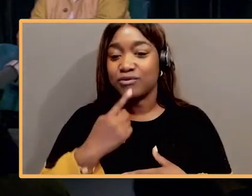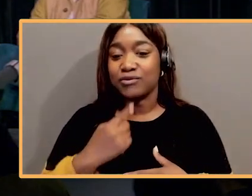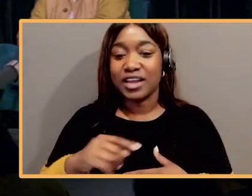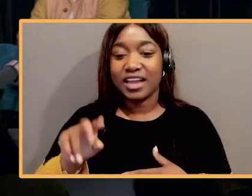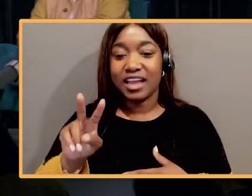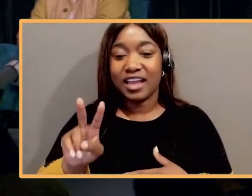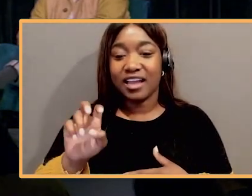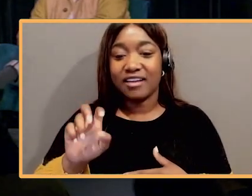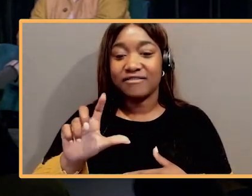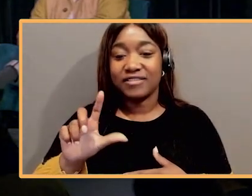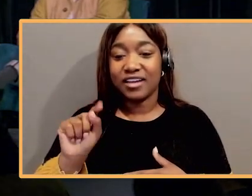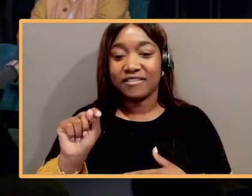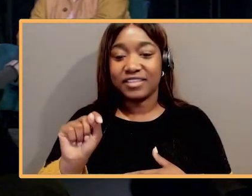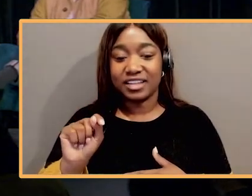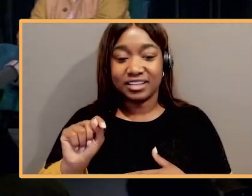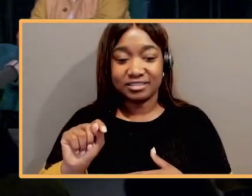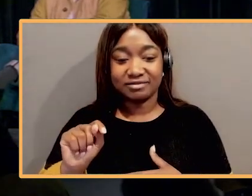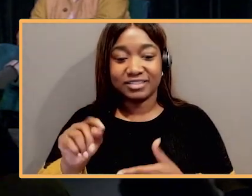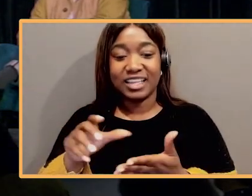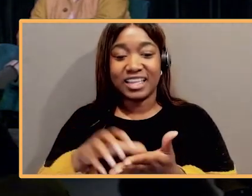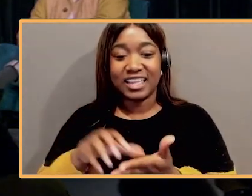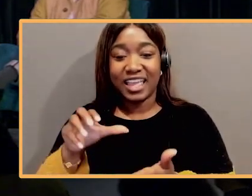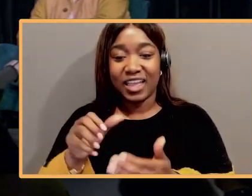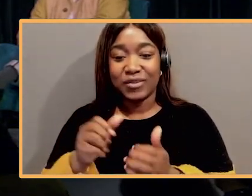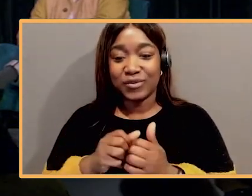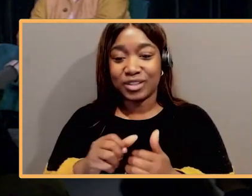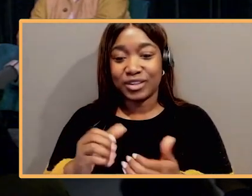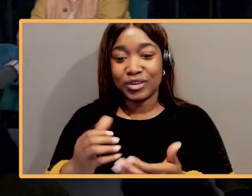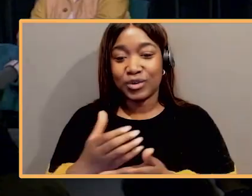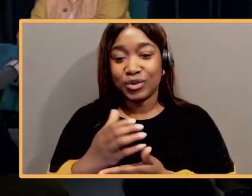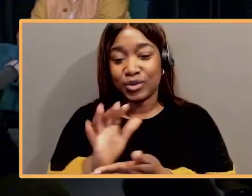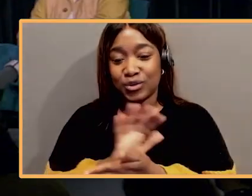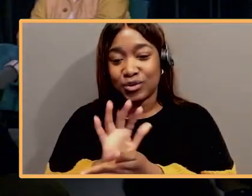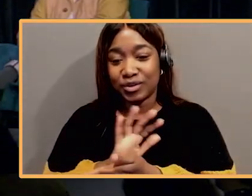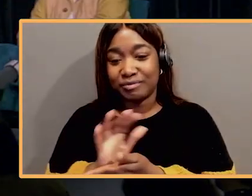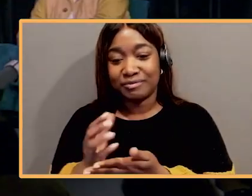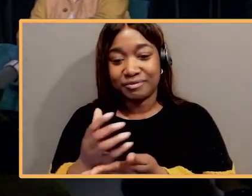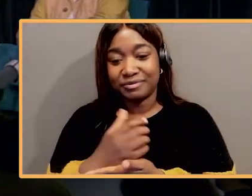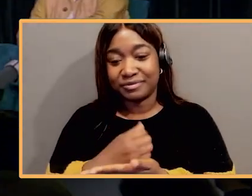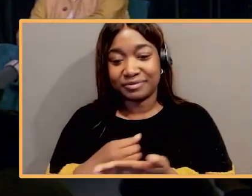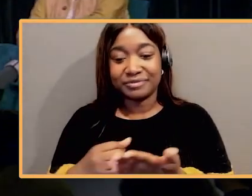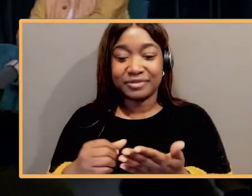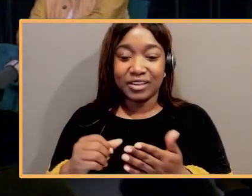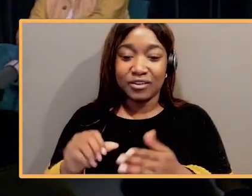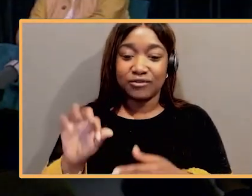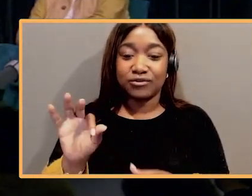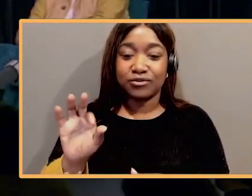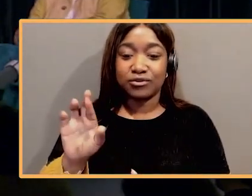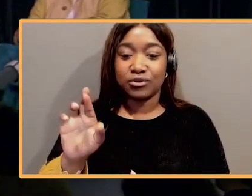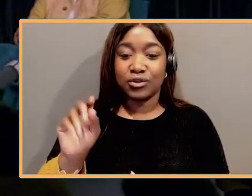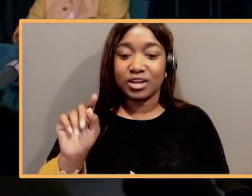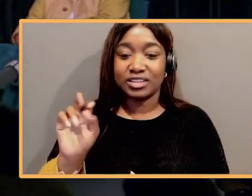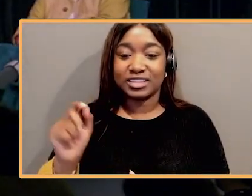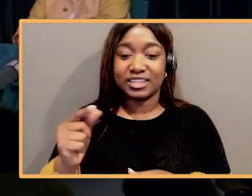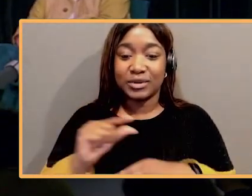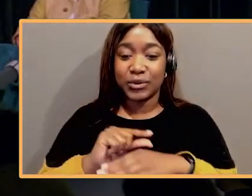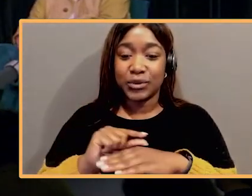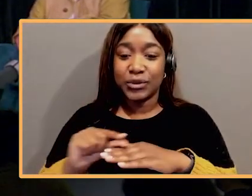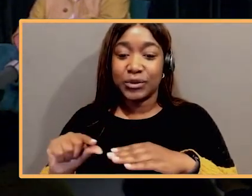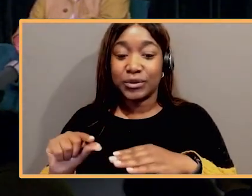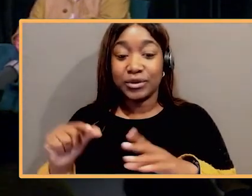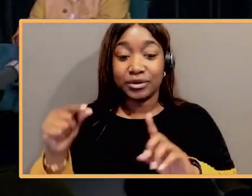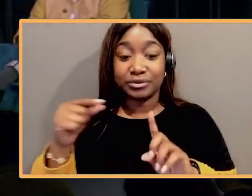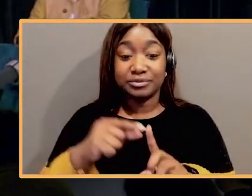I love it. I often, in my own practice, at night, my meditation,